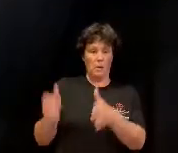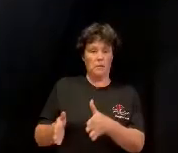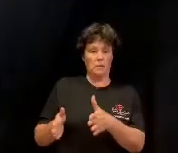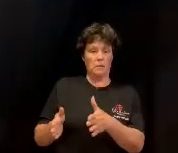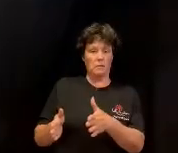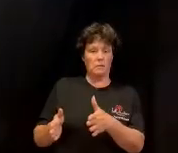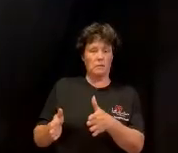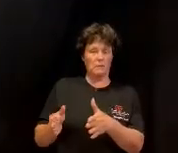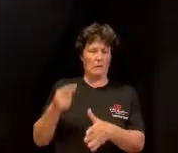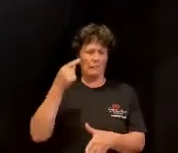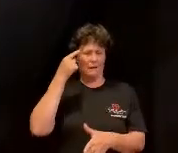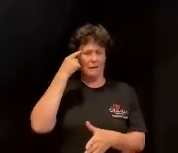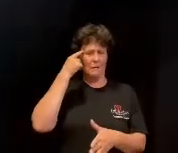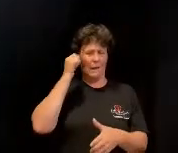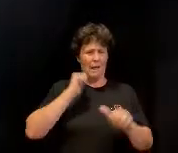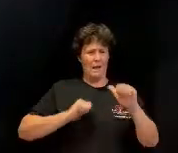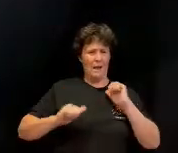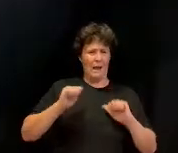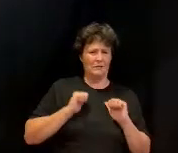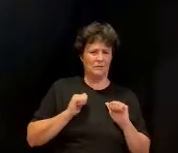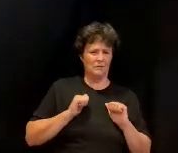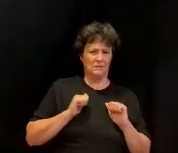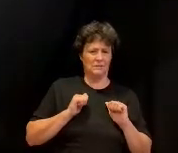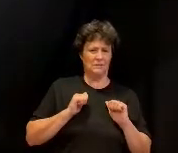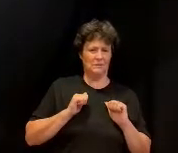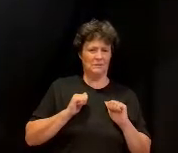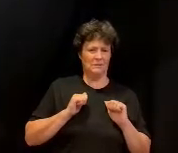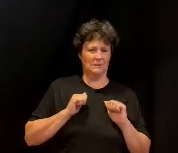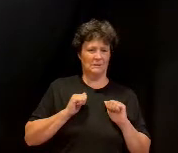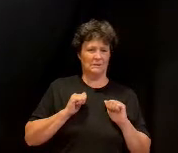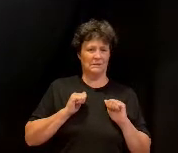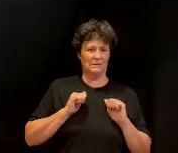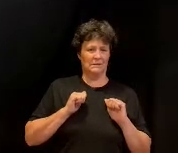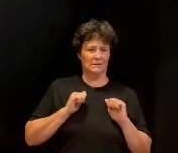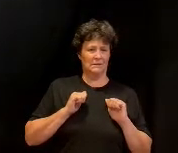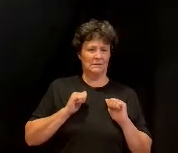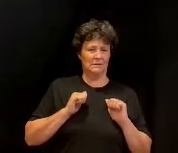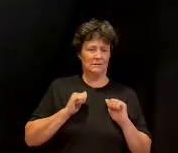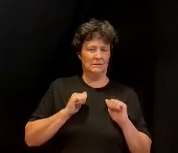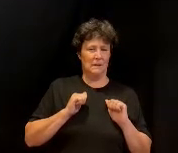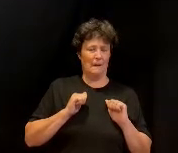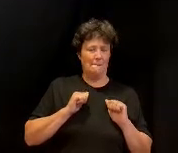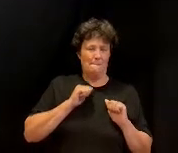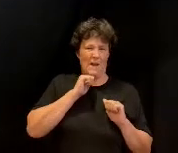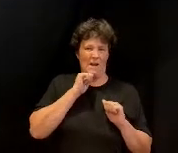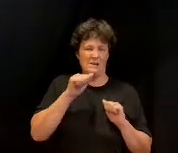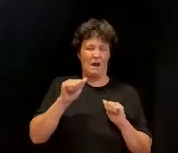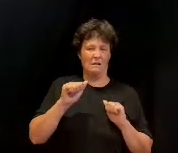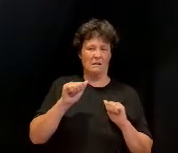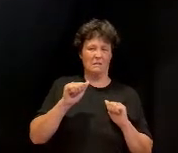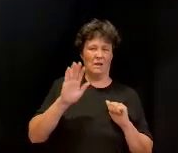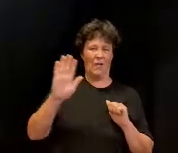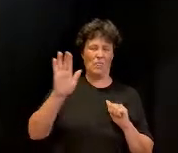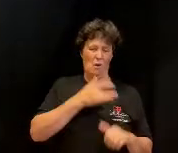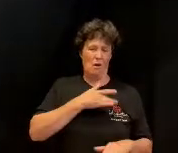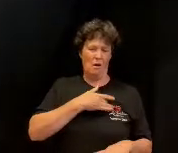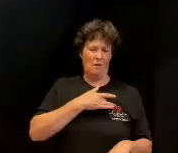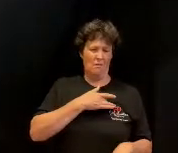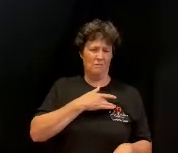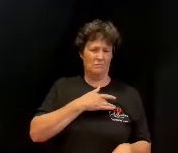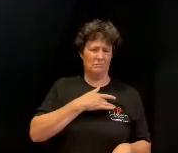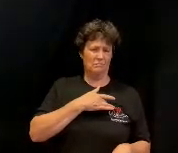I can judge actions, whether that's wrong, right? But I'm not to judge their motive, their heart. I don't know their